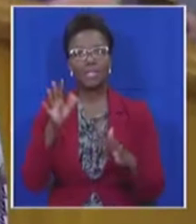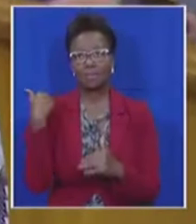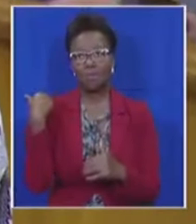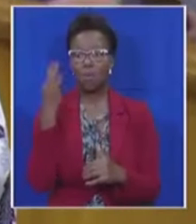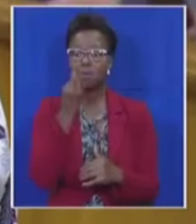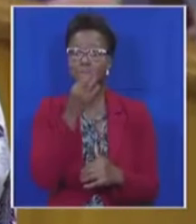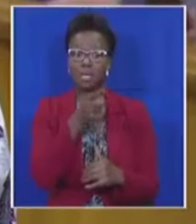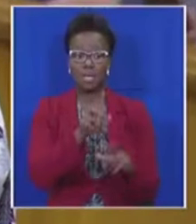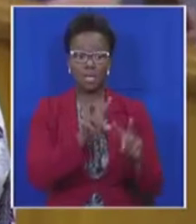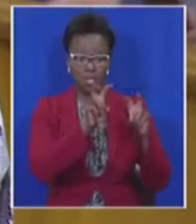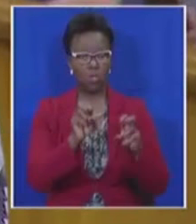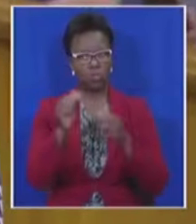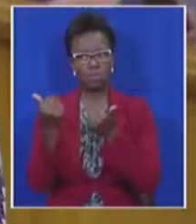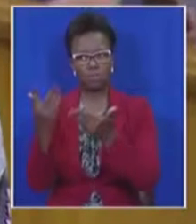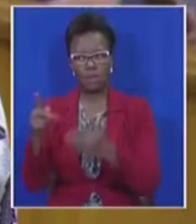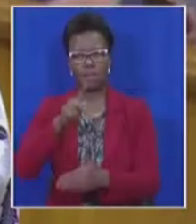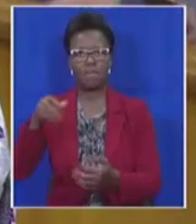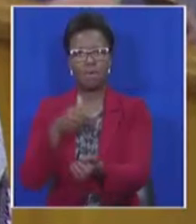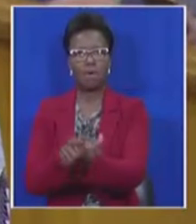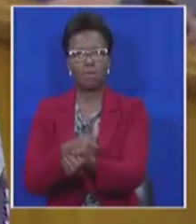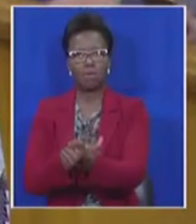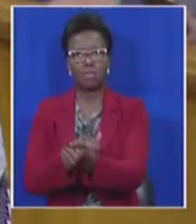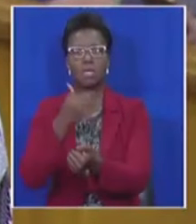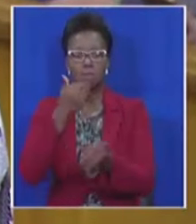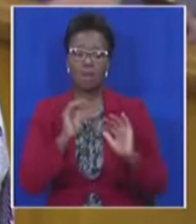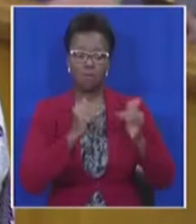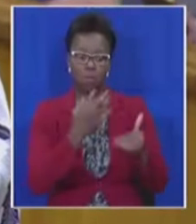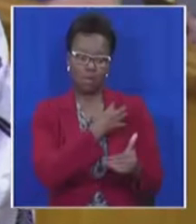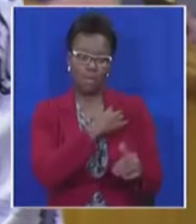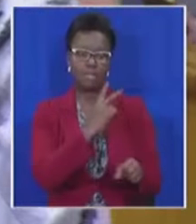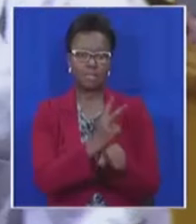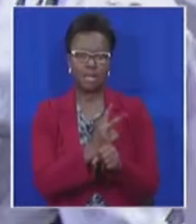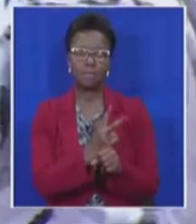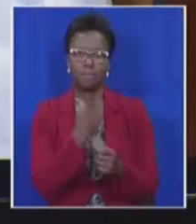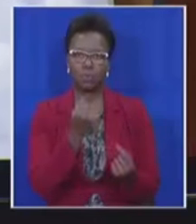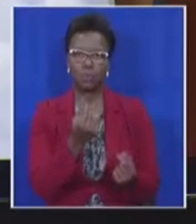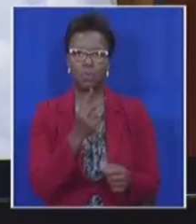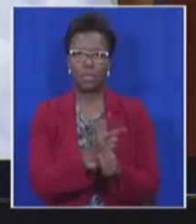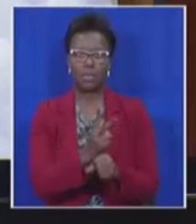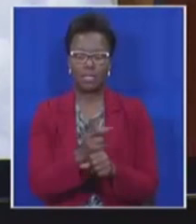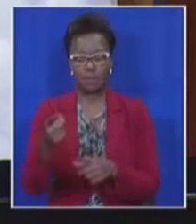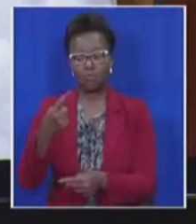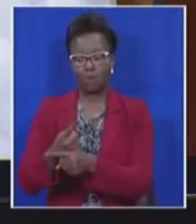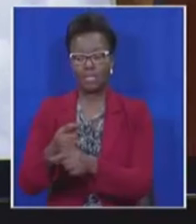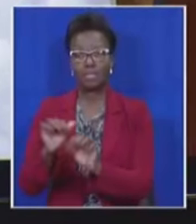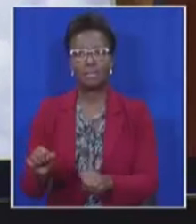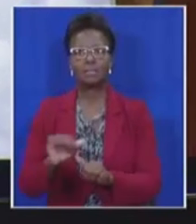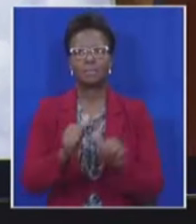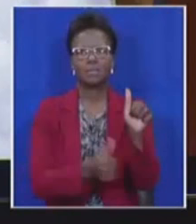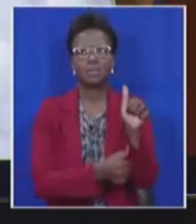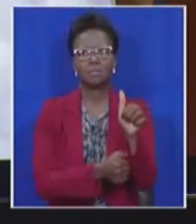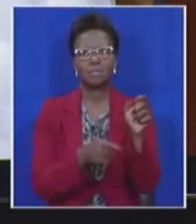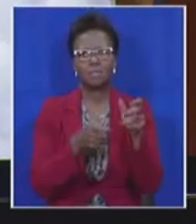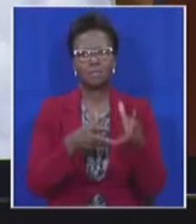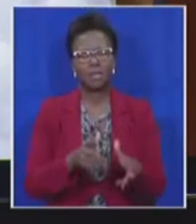was referred to the public protector. I think that we must protect the Honourable Minister. Thank you. That's correct. Deputy Speaker. That's